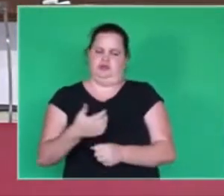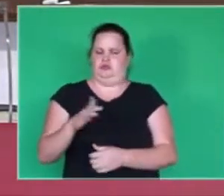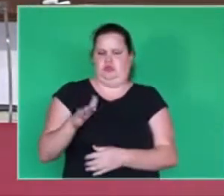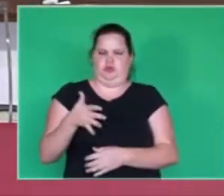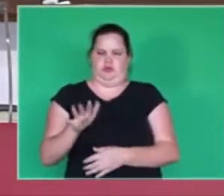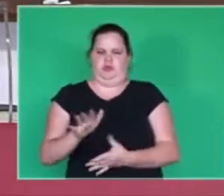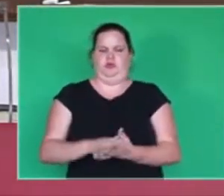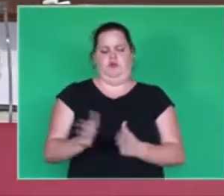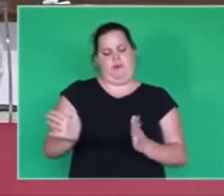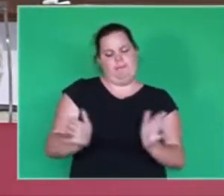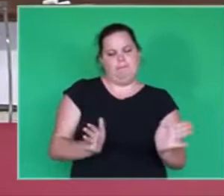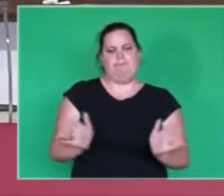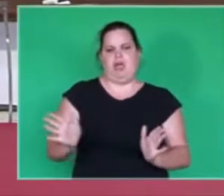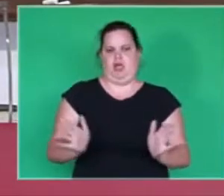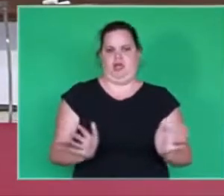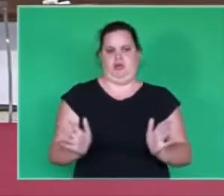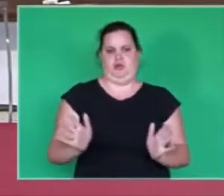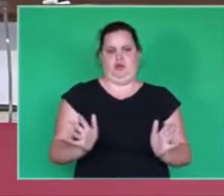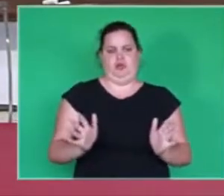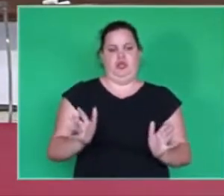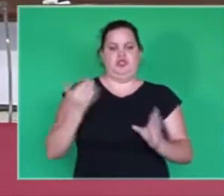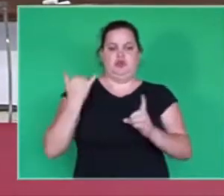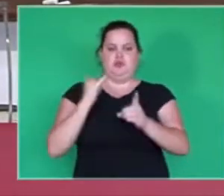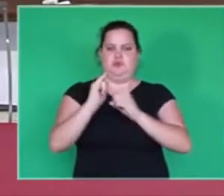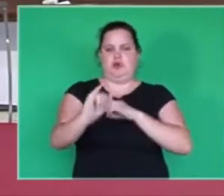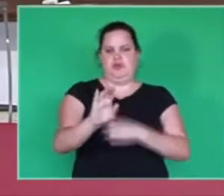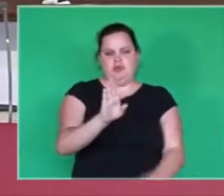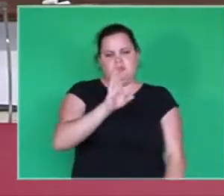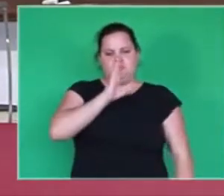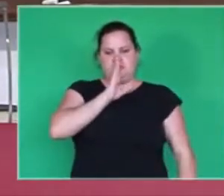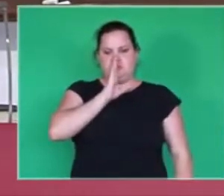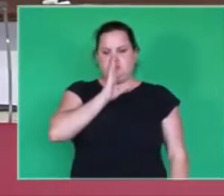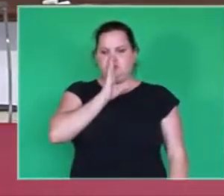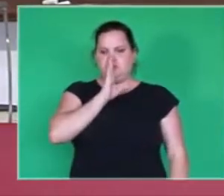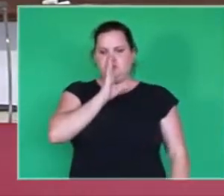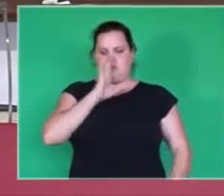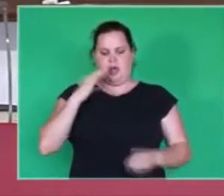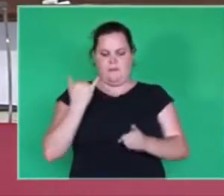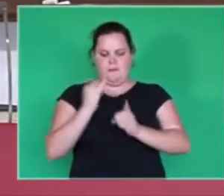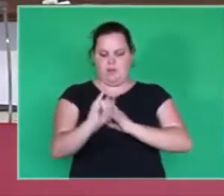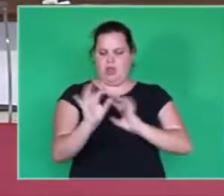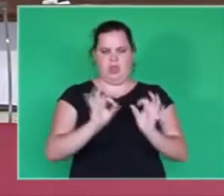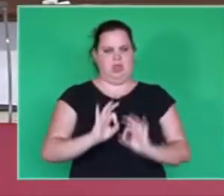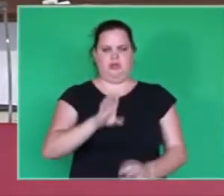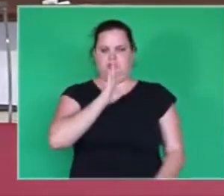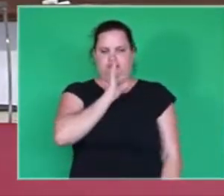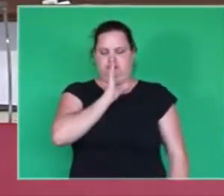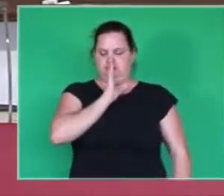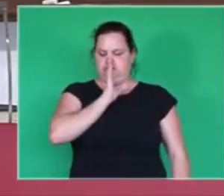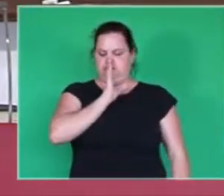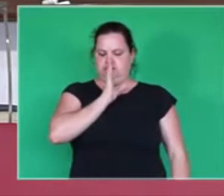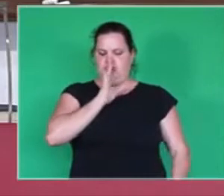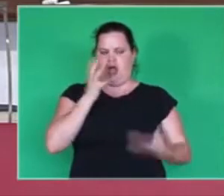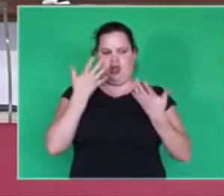an interbiblical moment, the silence of the prophets. When they ceased to hear the voice of the